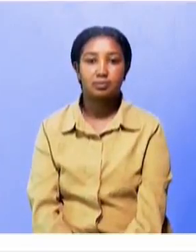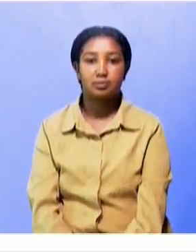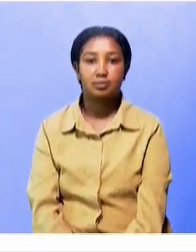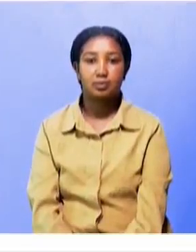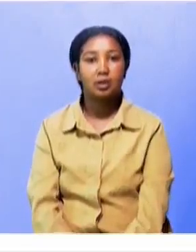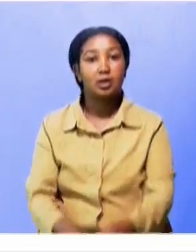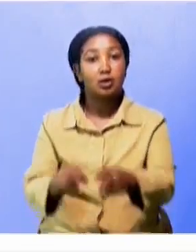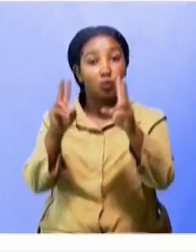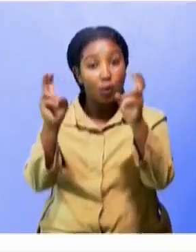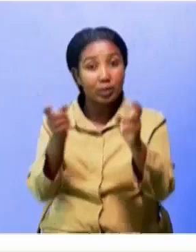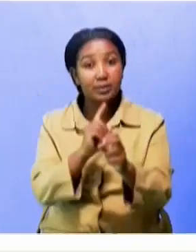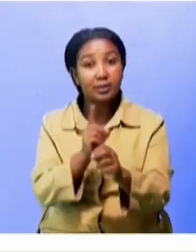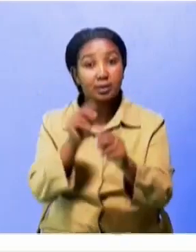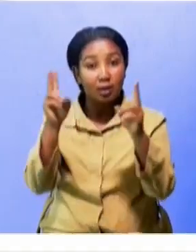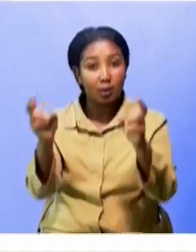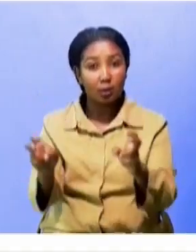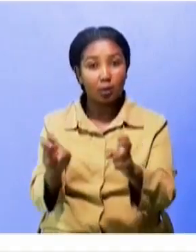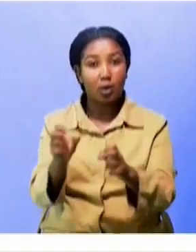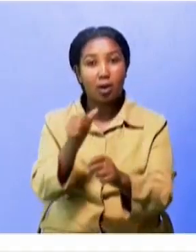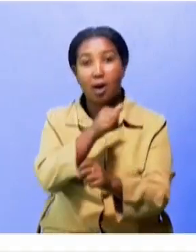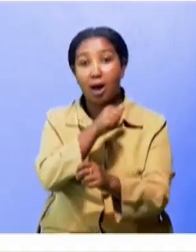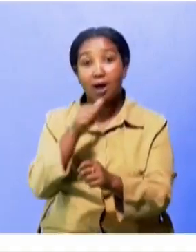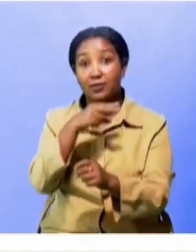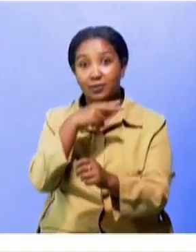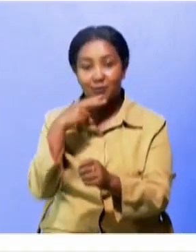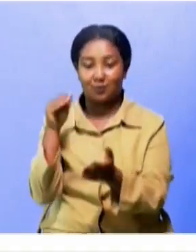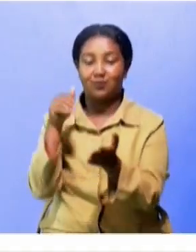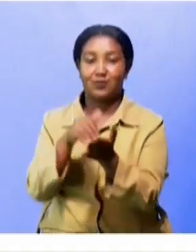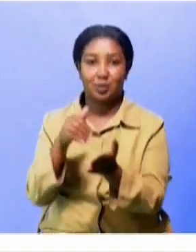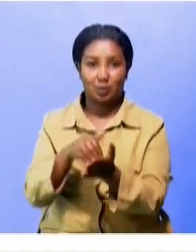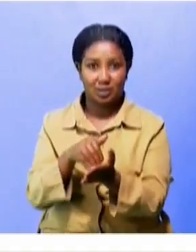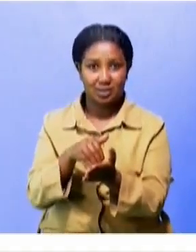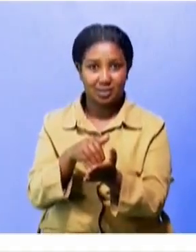The topic is what? Adverbs of frequency.